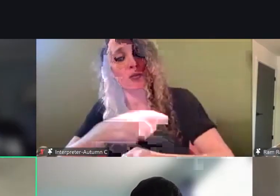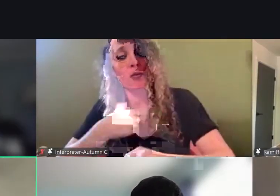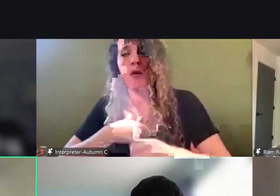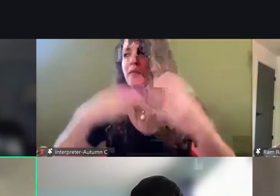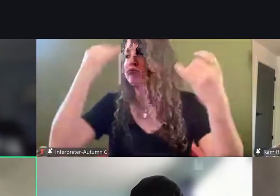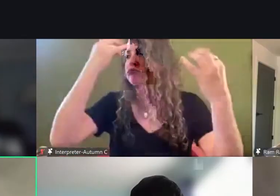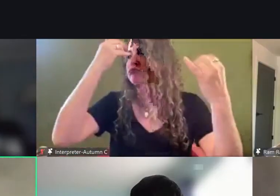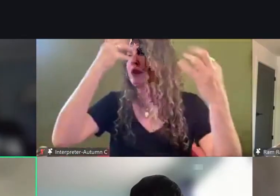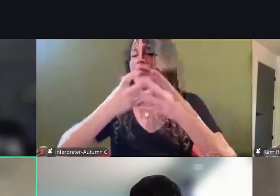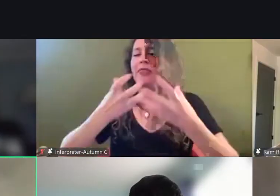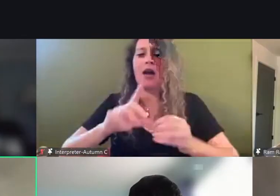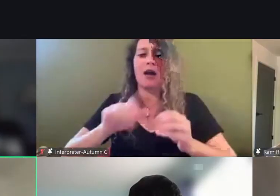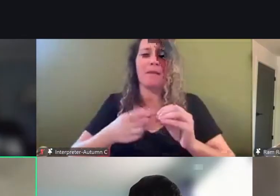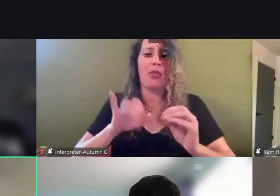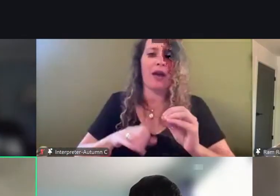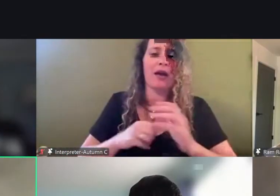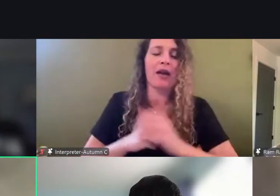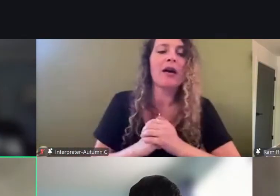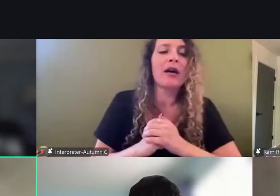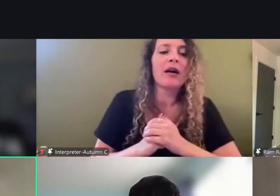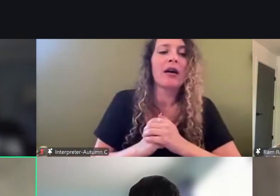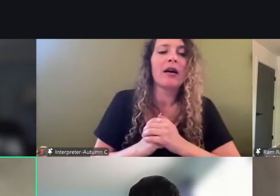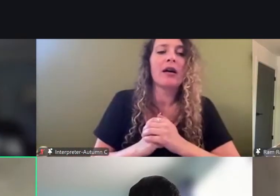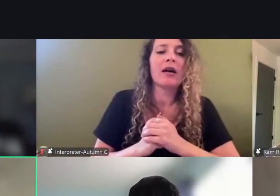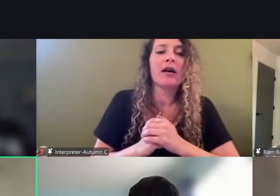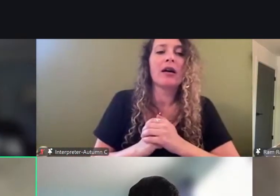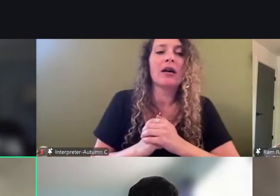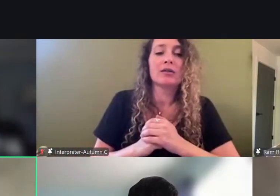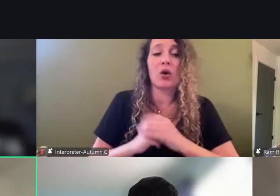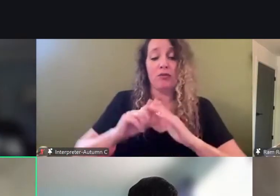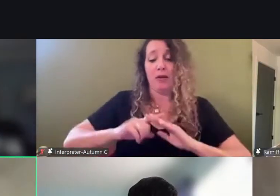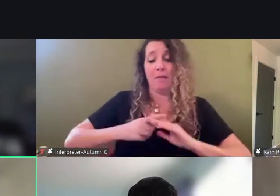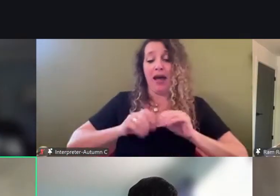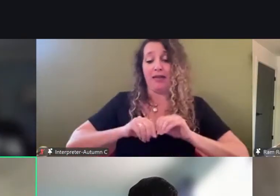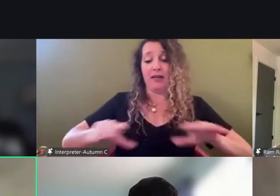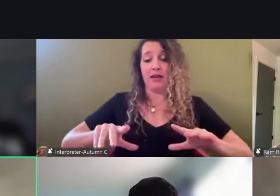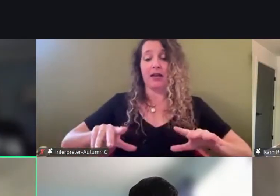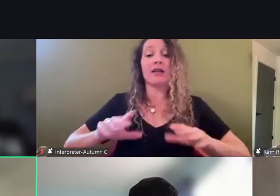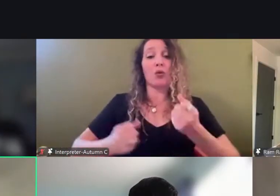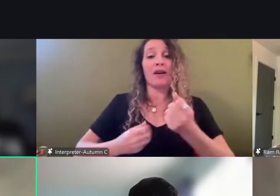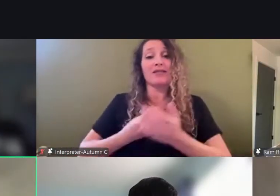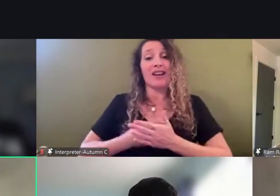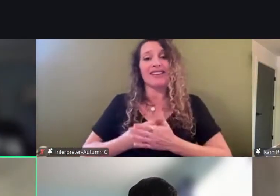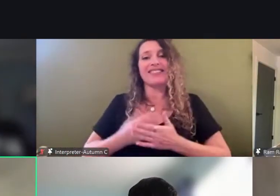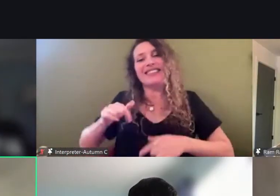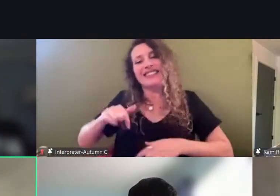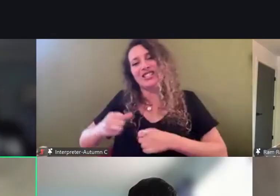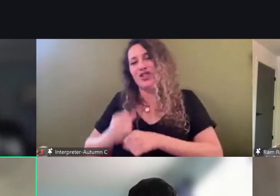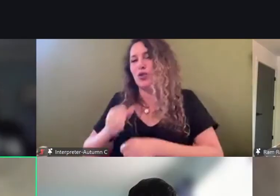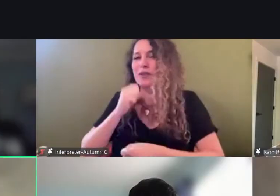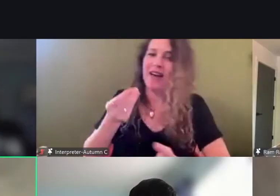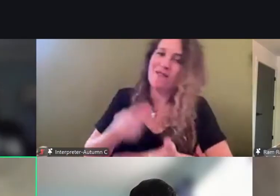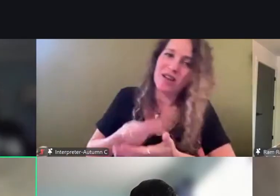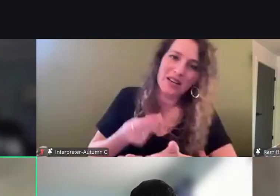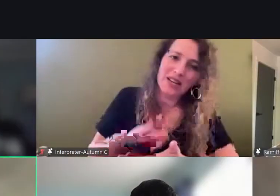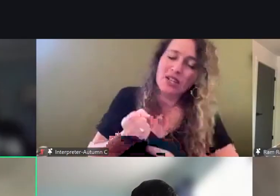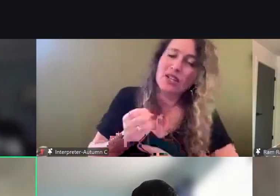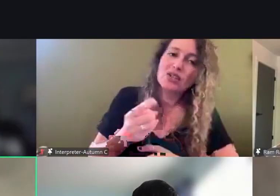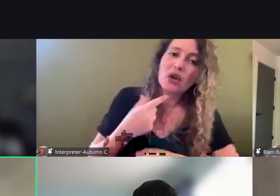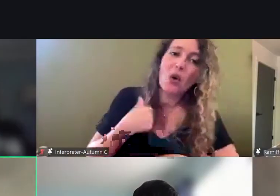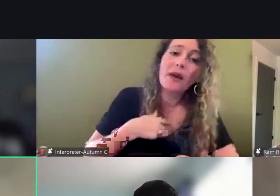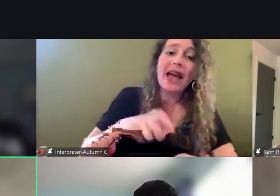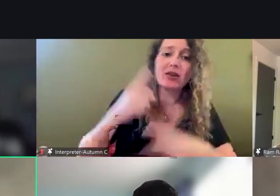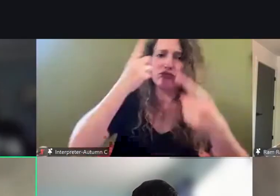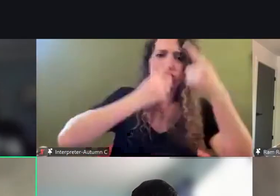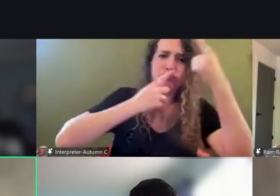lot about. So the pilot program was funded, and then now this year, for example, it wasn't funded. So we've had to really rethink how